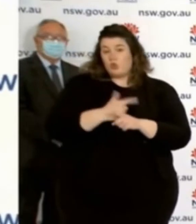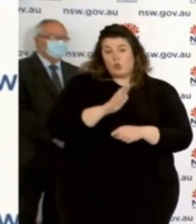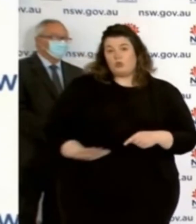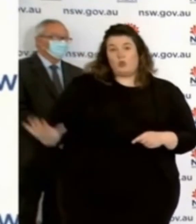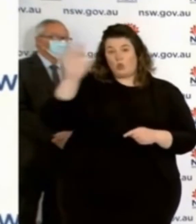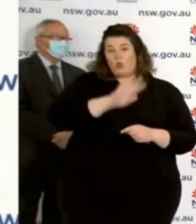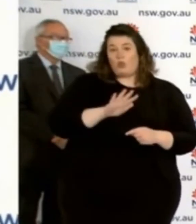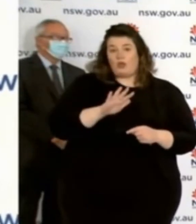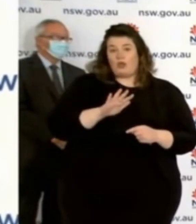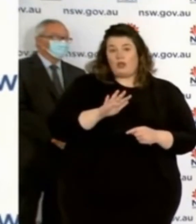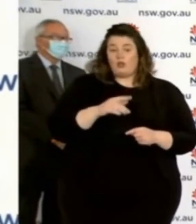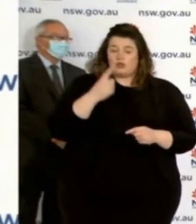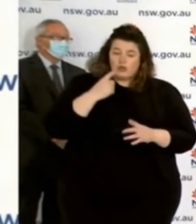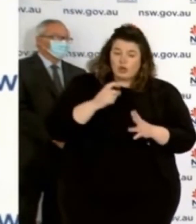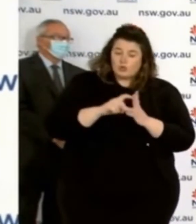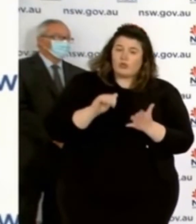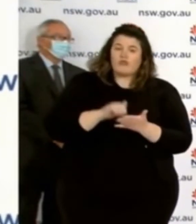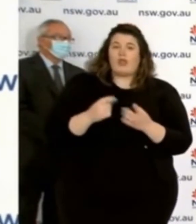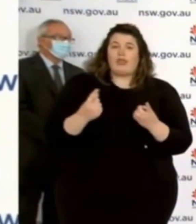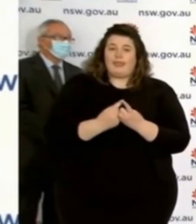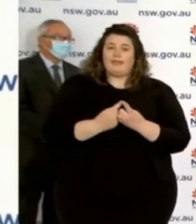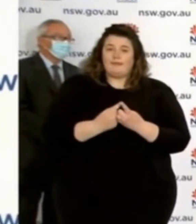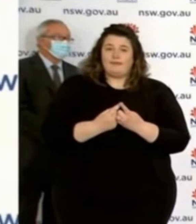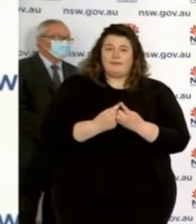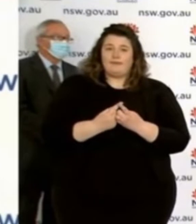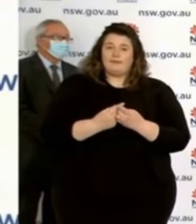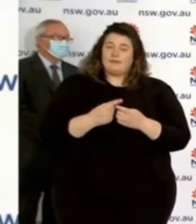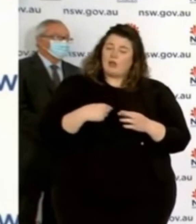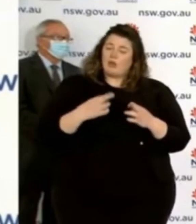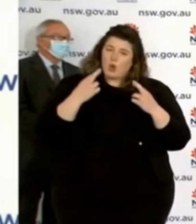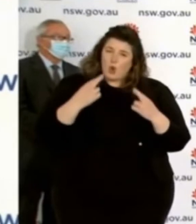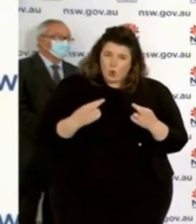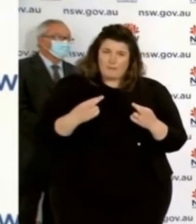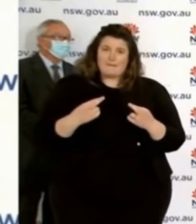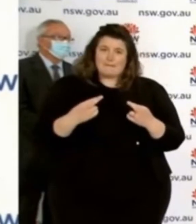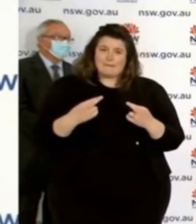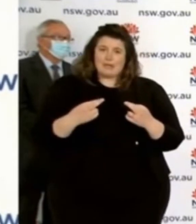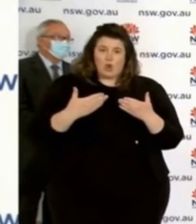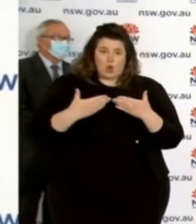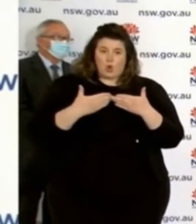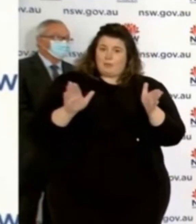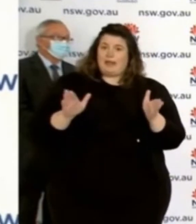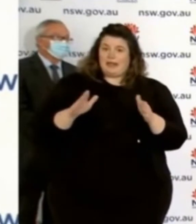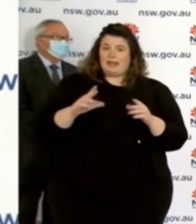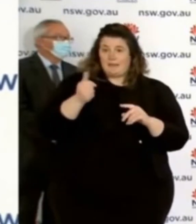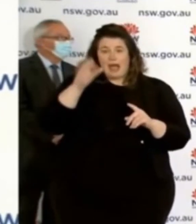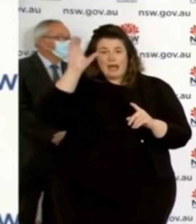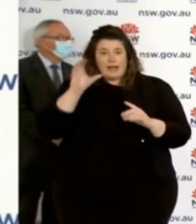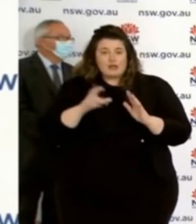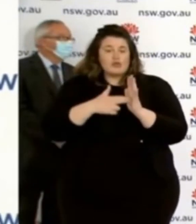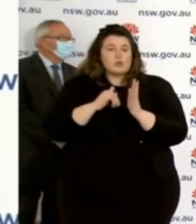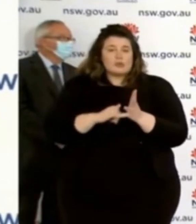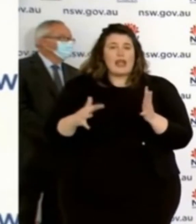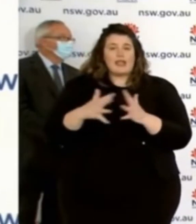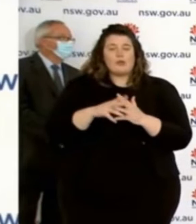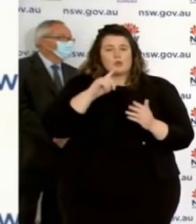find the balance, trying to do the right thing, but we're hoping, fingers crossed, that this level of opening up in parts of regional rural New South